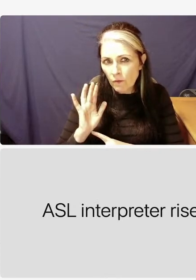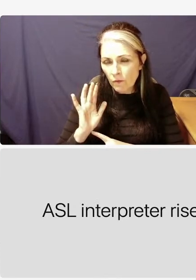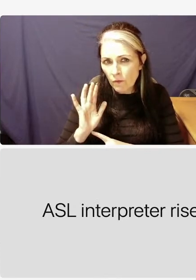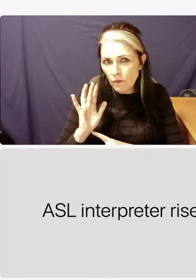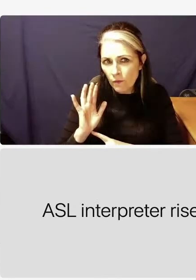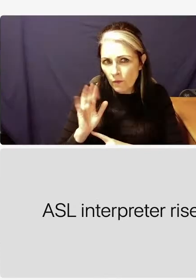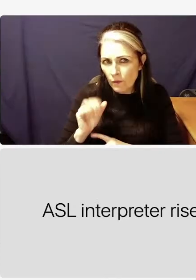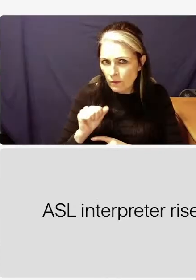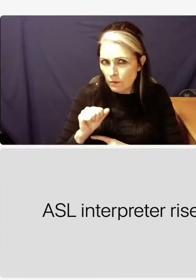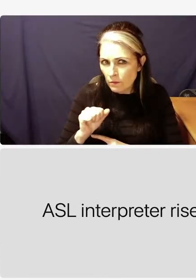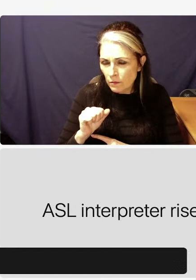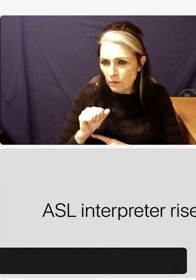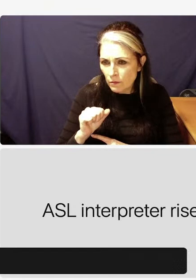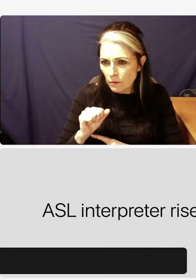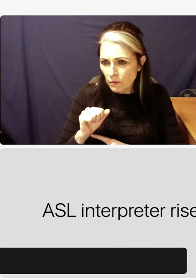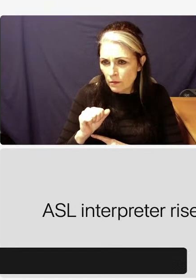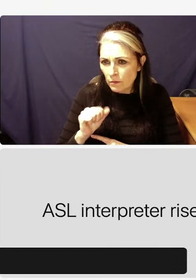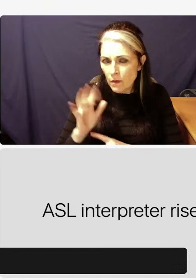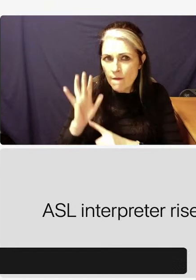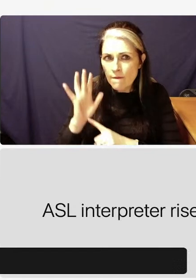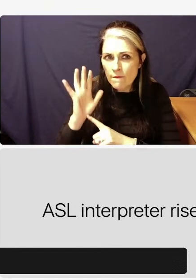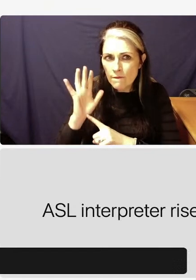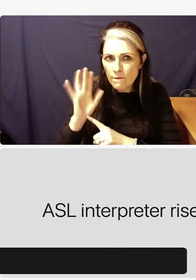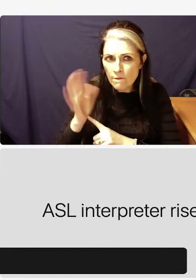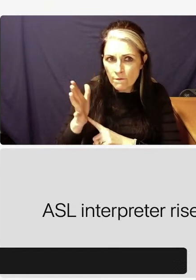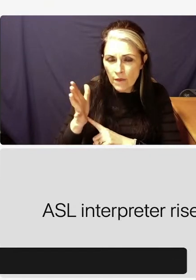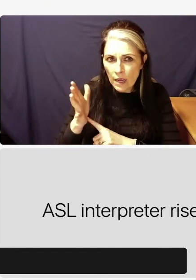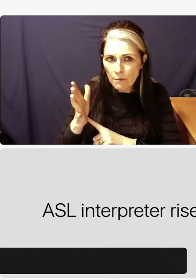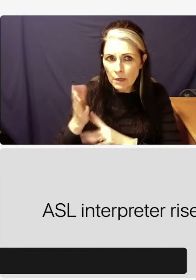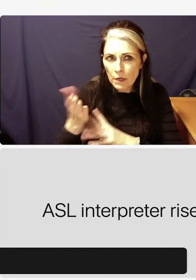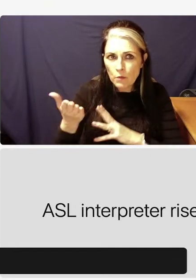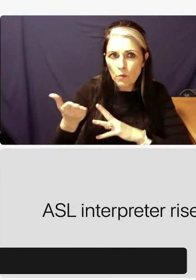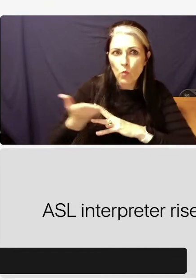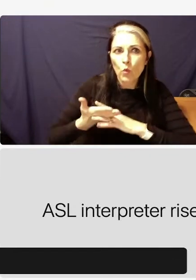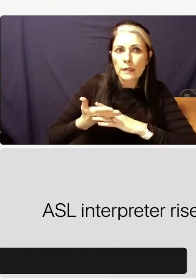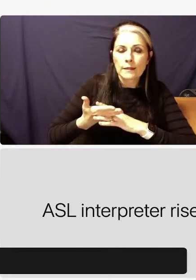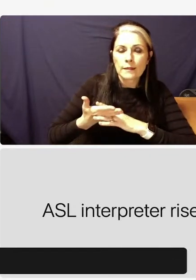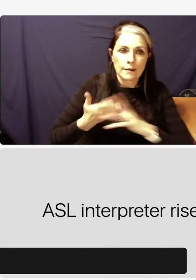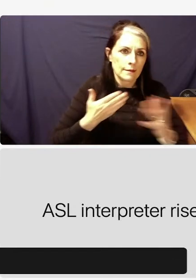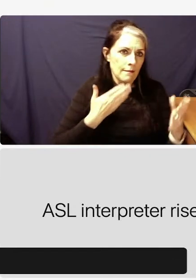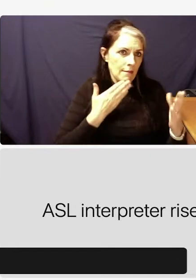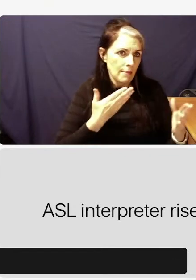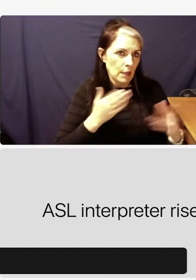okay we're going to take a five-minute recess thank you